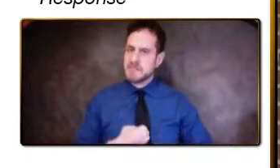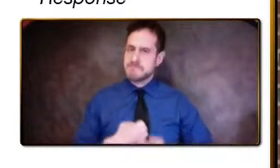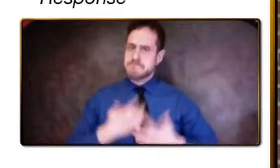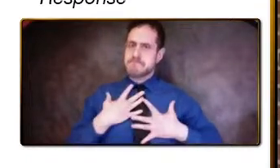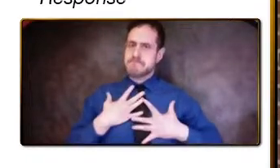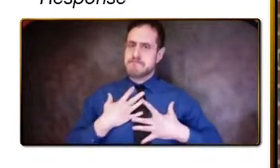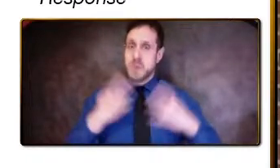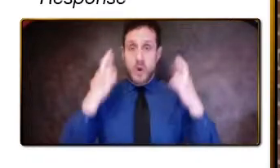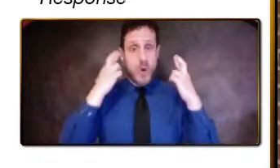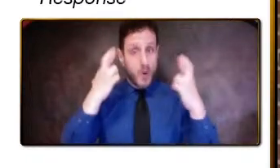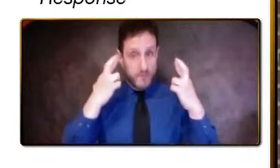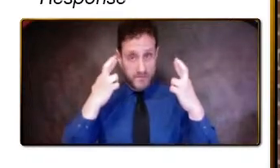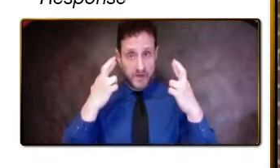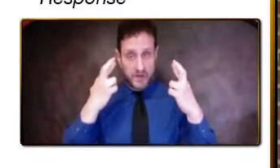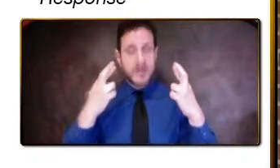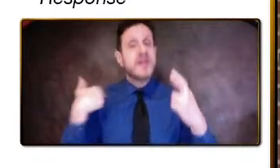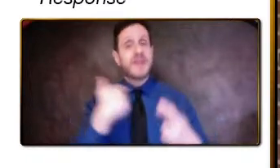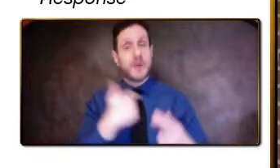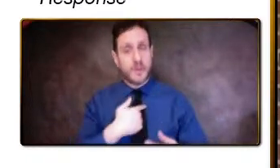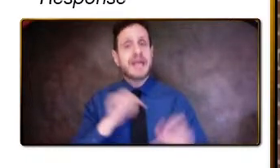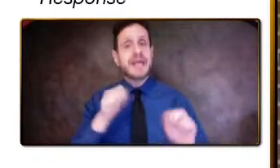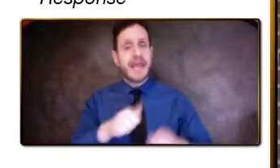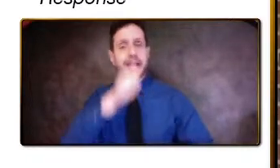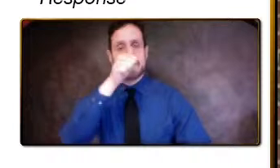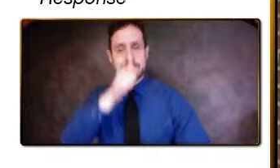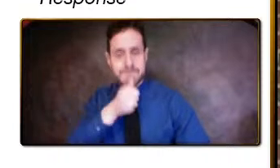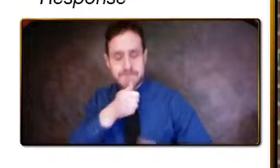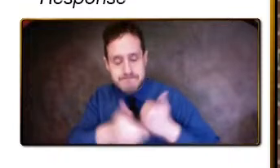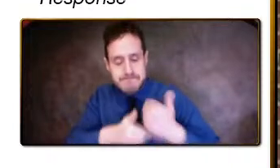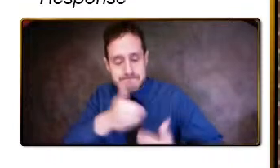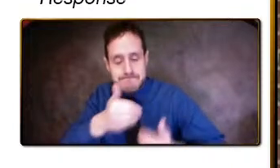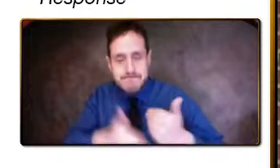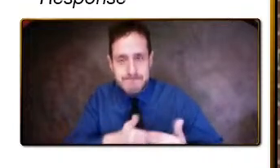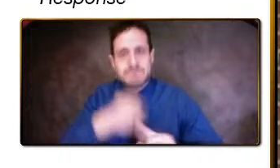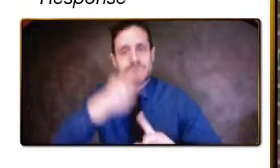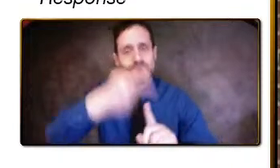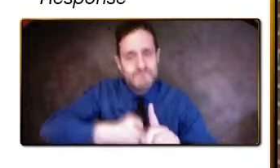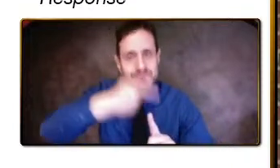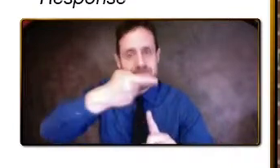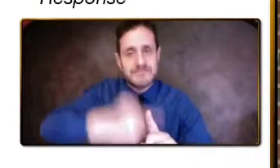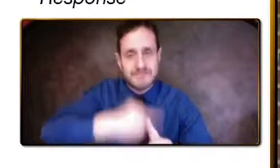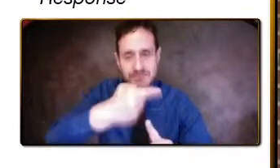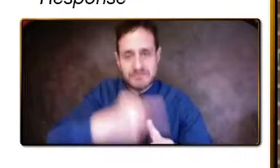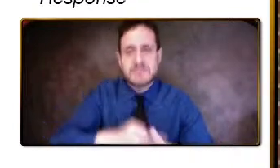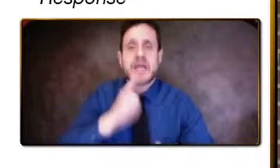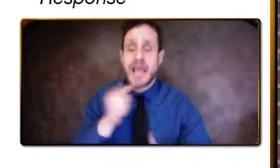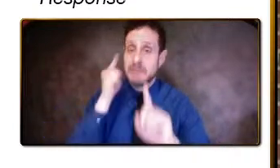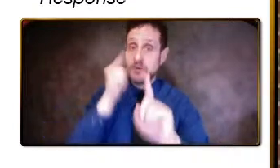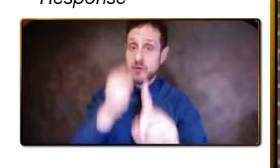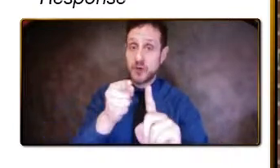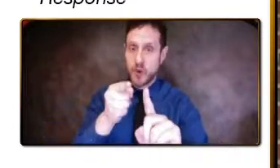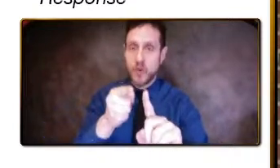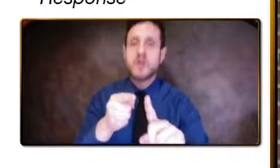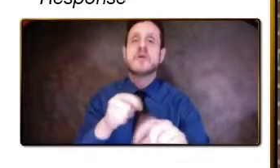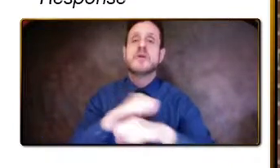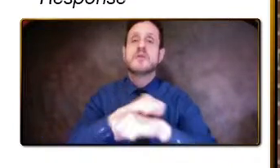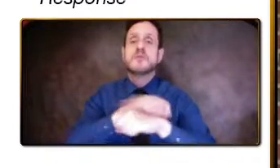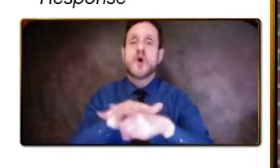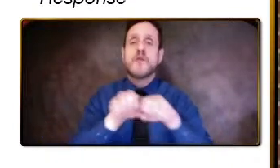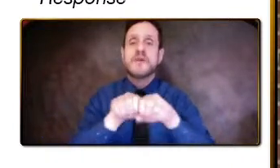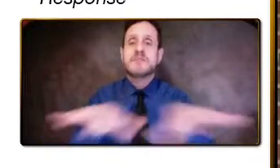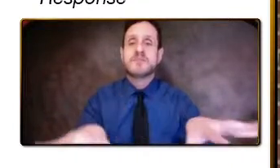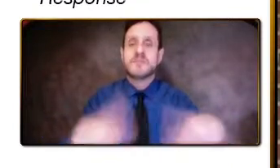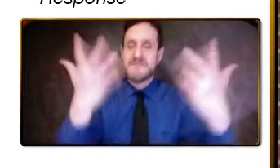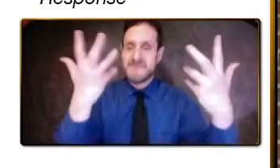We will get through these next months as we head towards the finish line. Thank you for your continued cooperation. And now